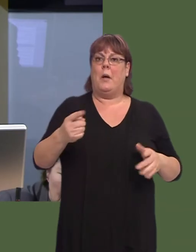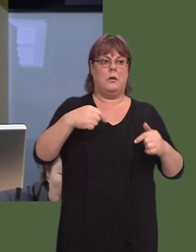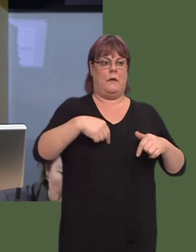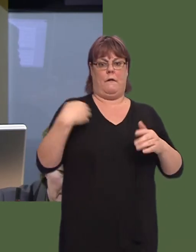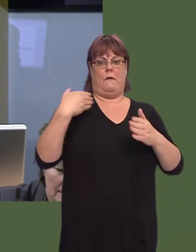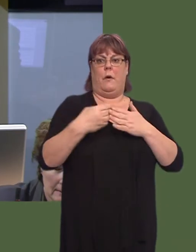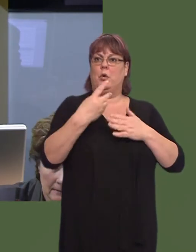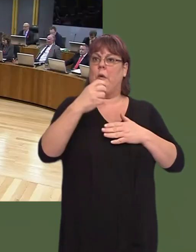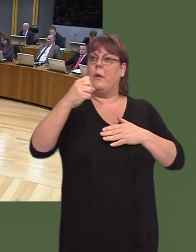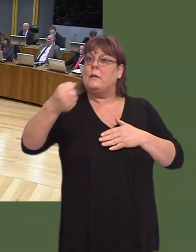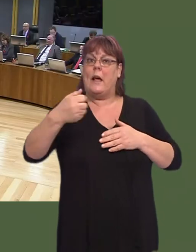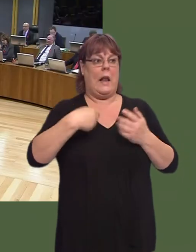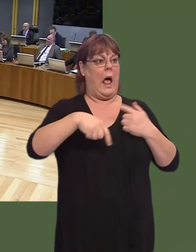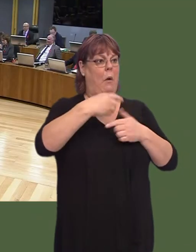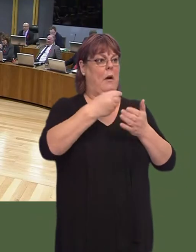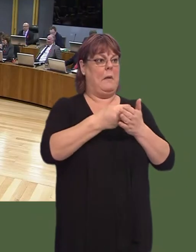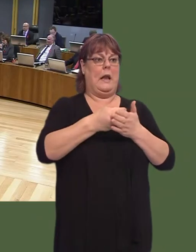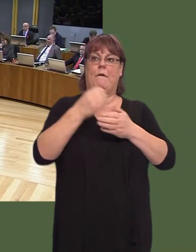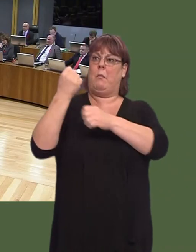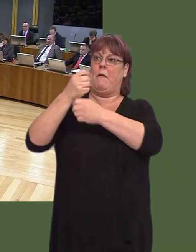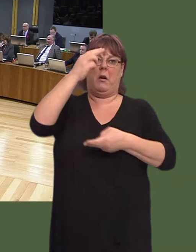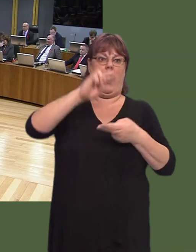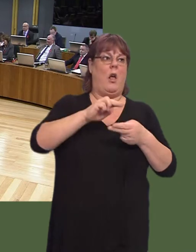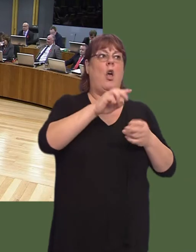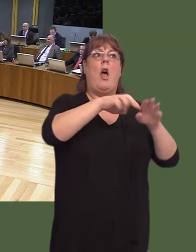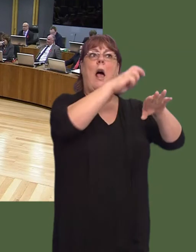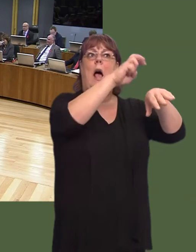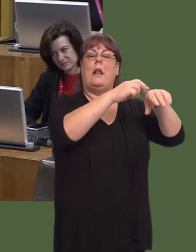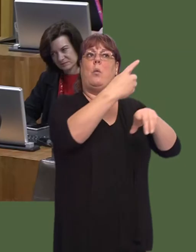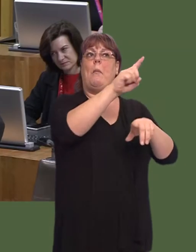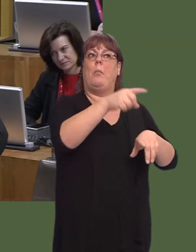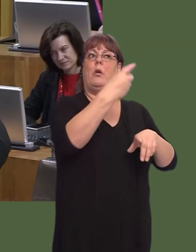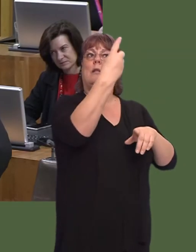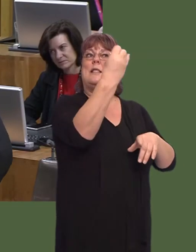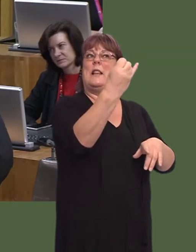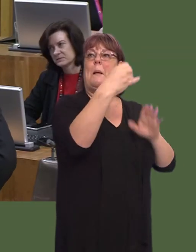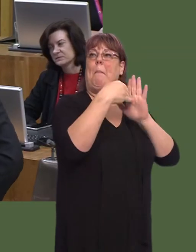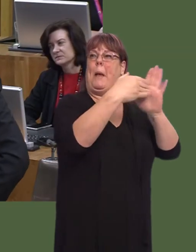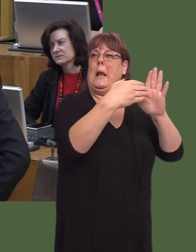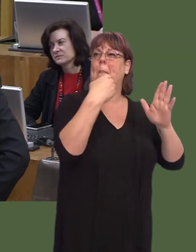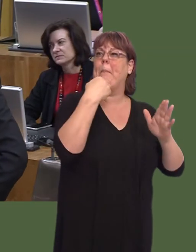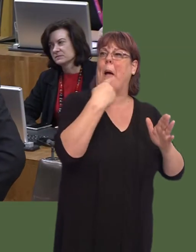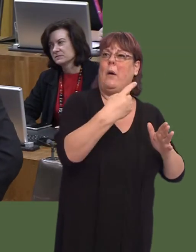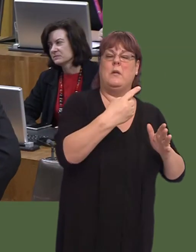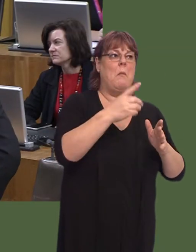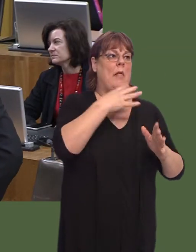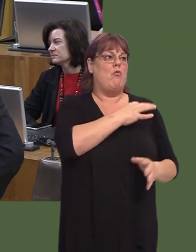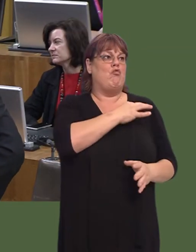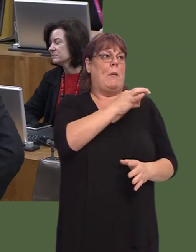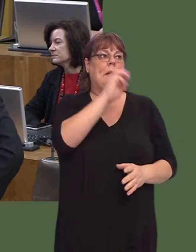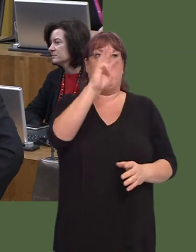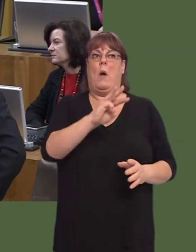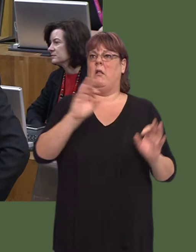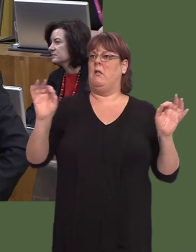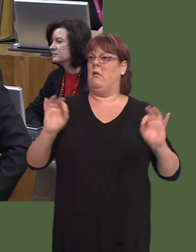worse off in real terms since 2010, where, when Northern Ireland got £1.67 billion, they made no representations at all